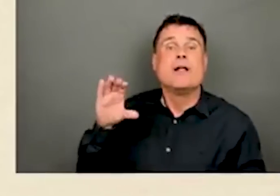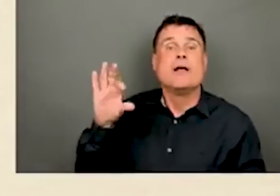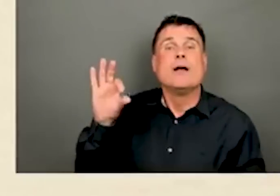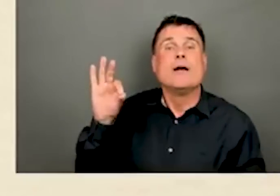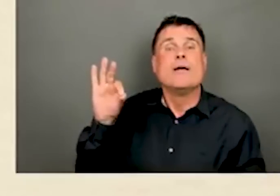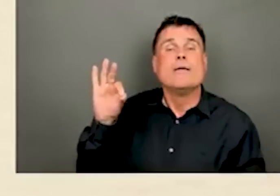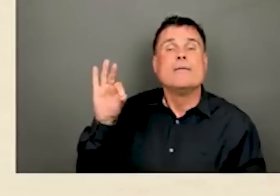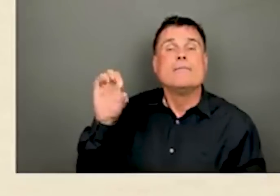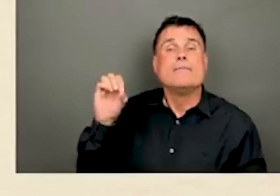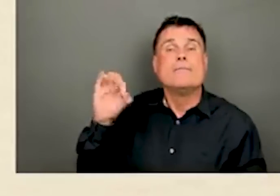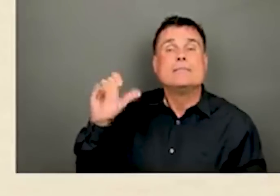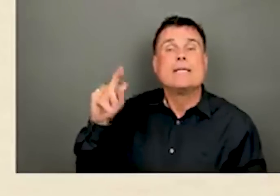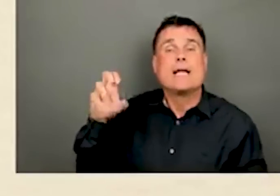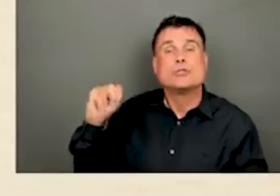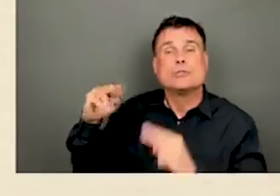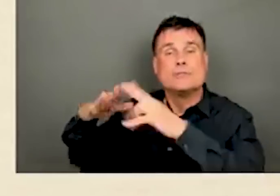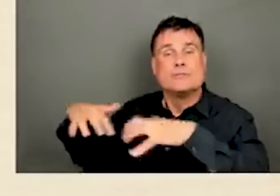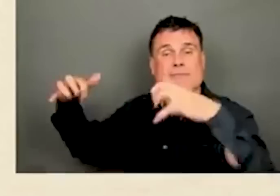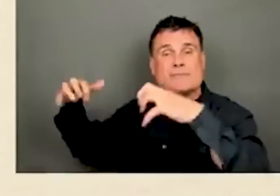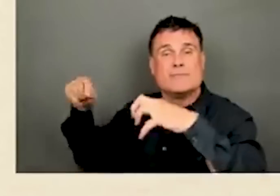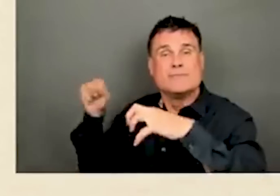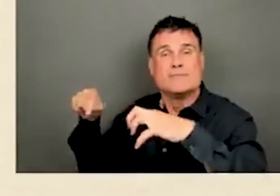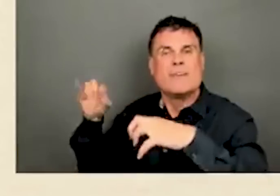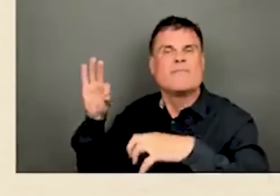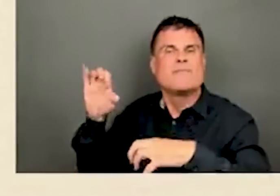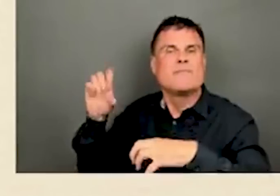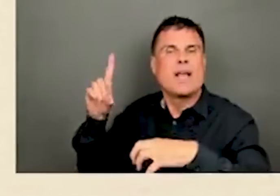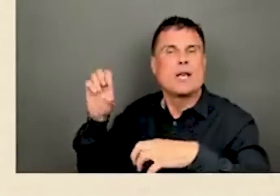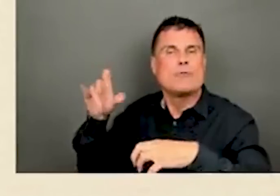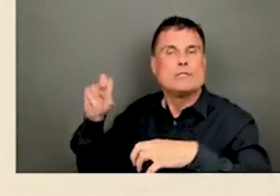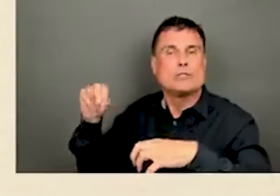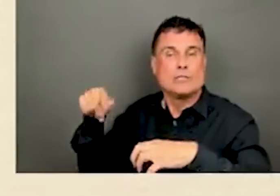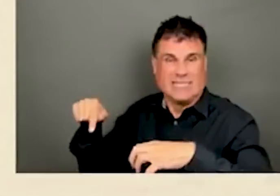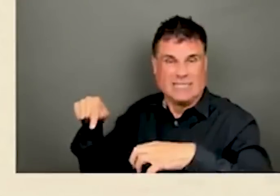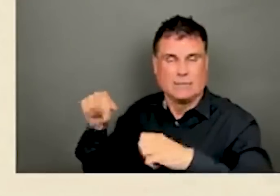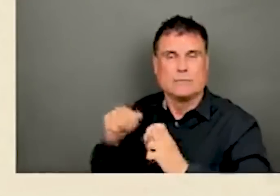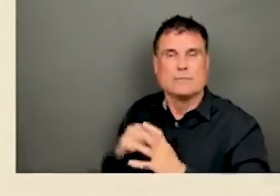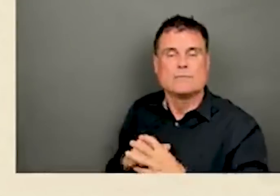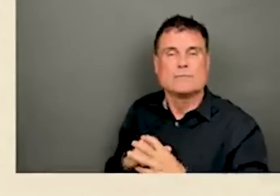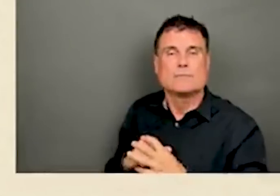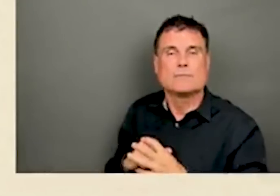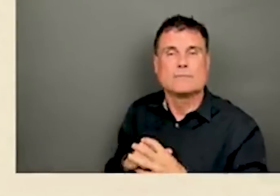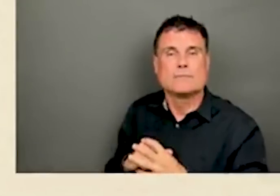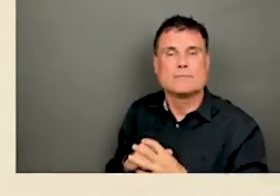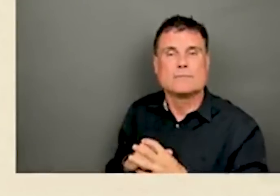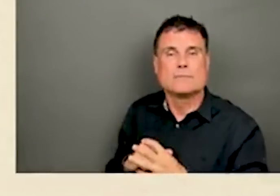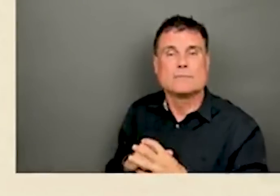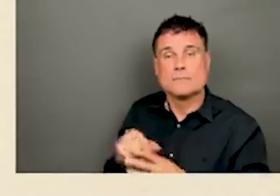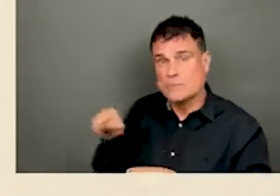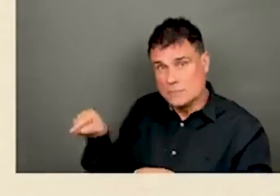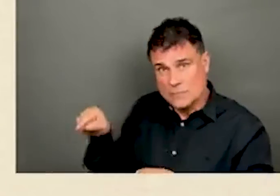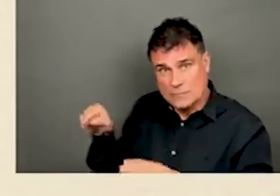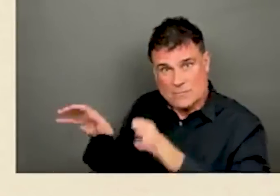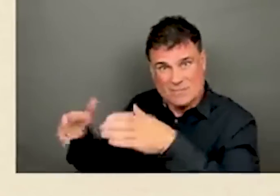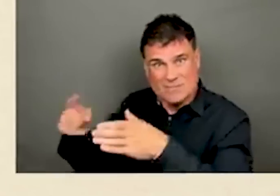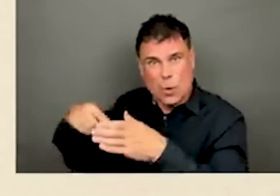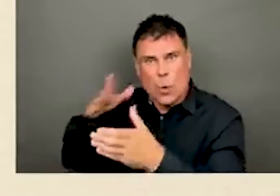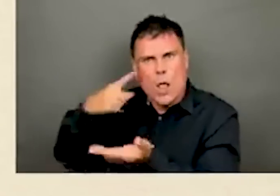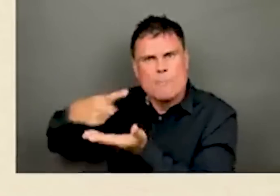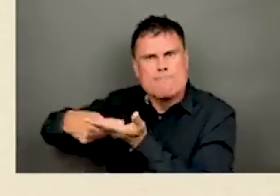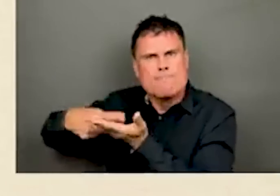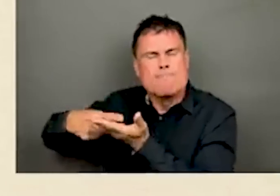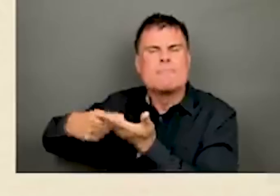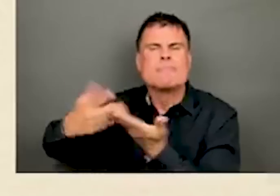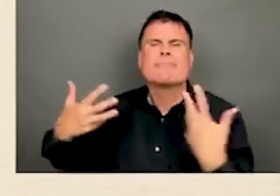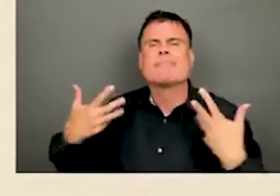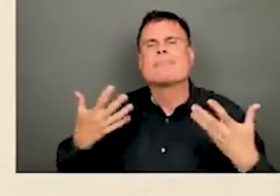for increased federal health transfers. Will this announcement now take some of the strength from your argument out if